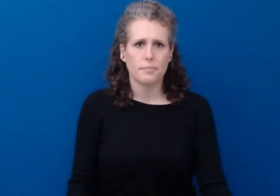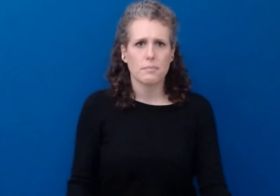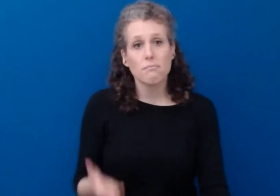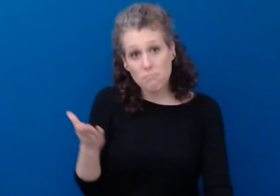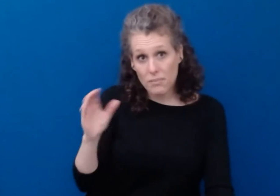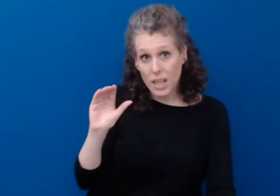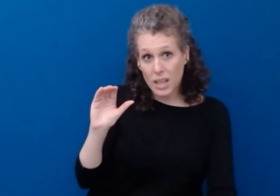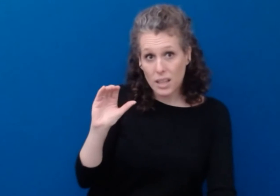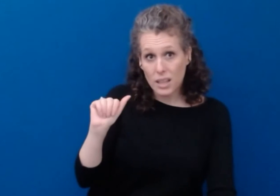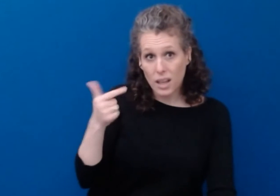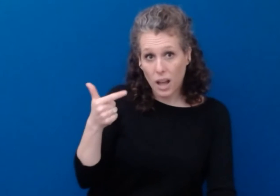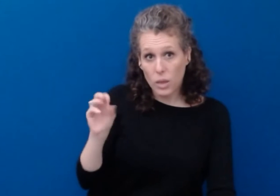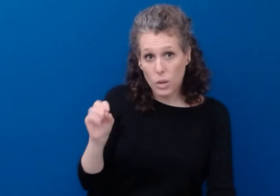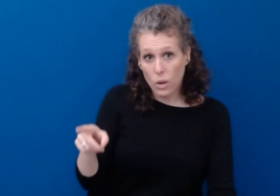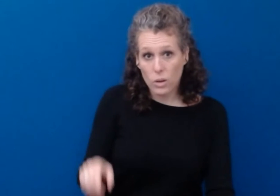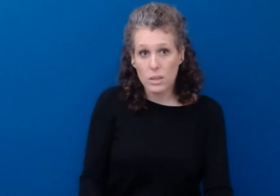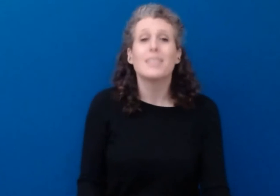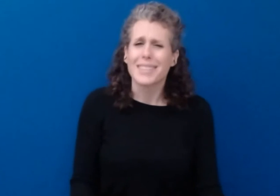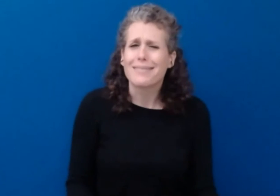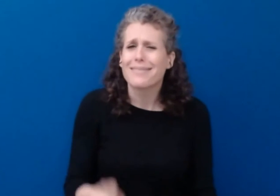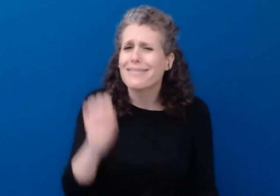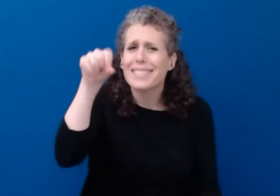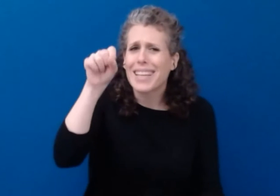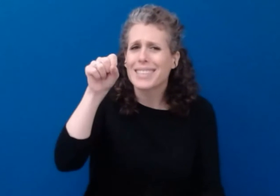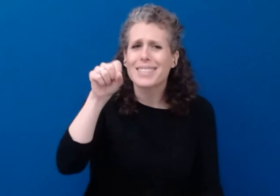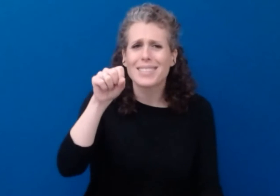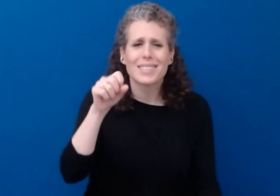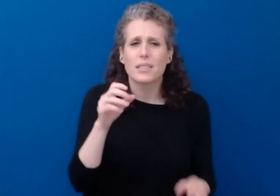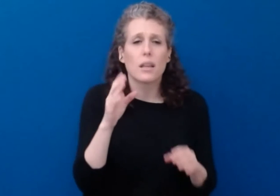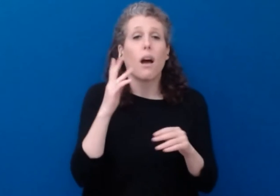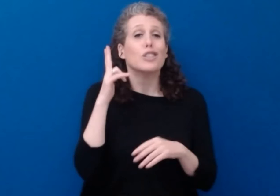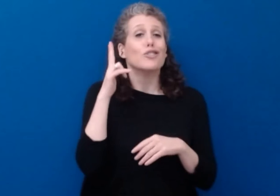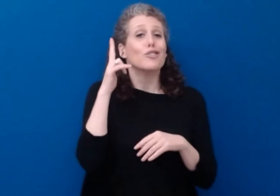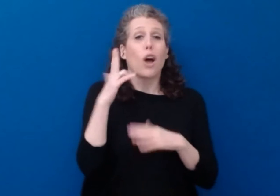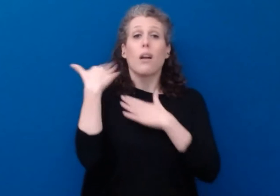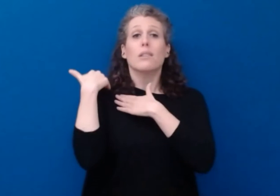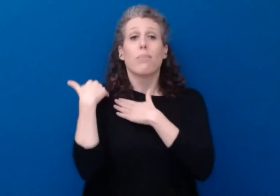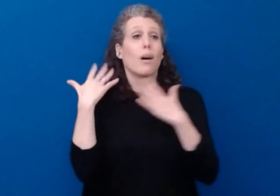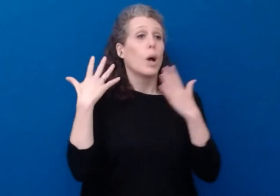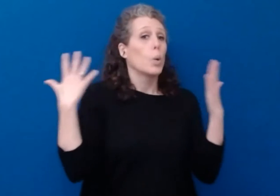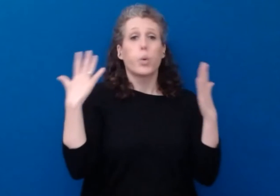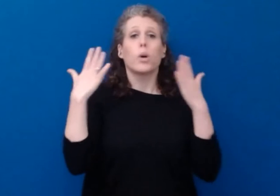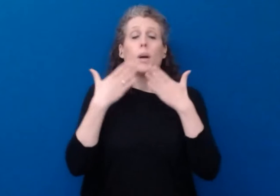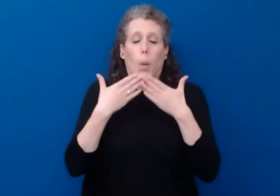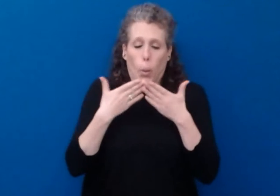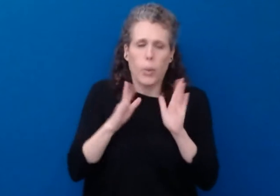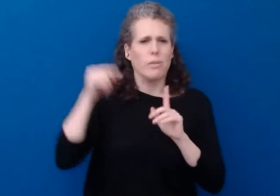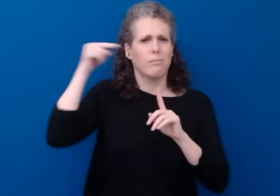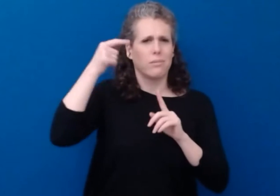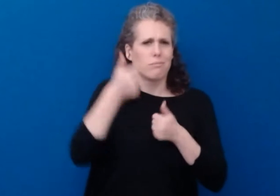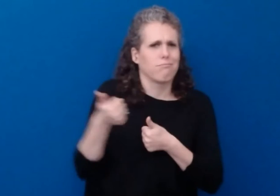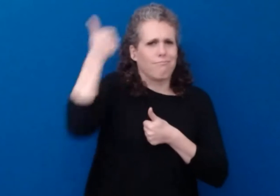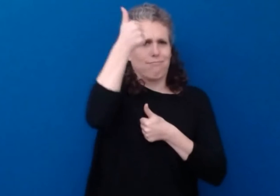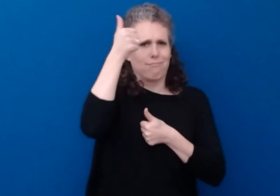our point. It has to start with the project owner. Of course, if you let someone else do the project